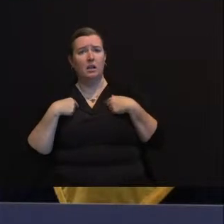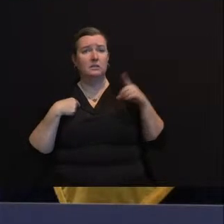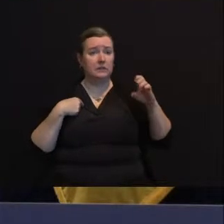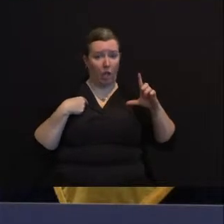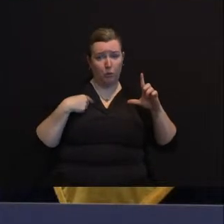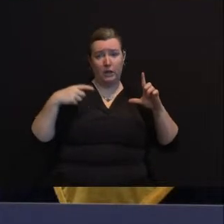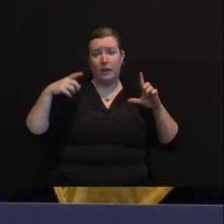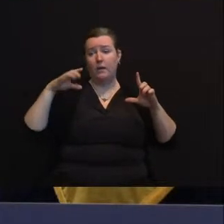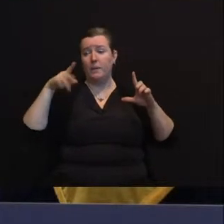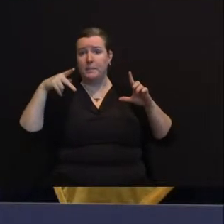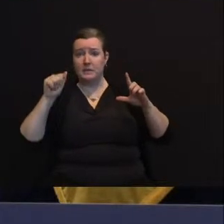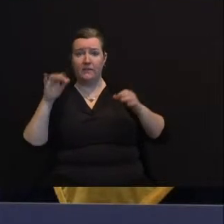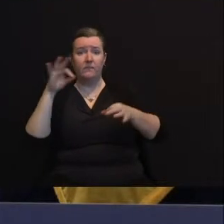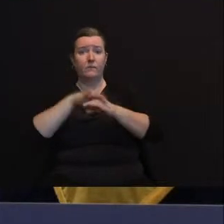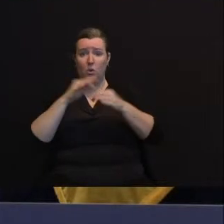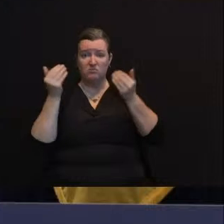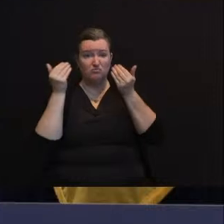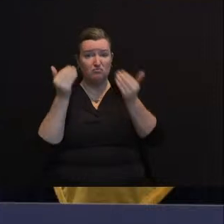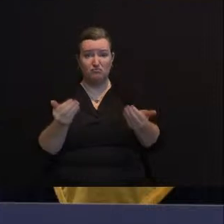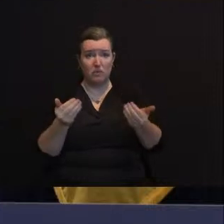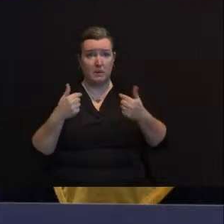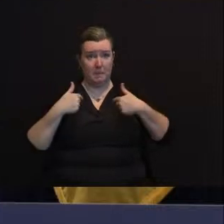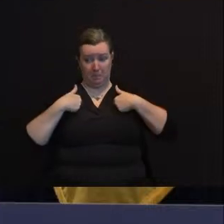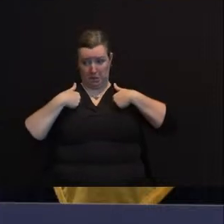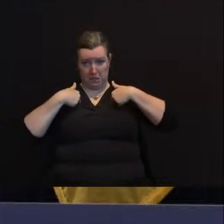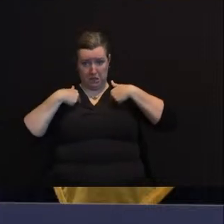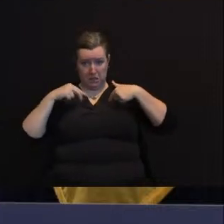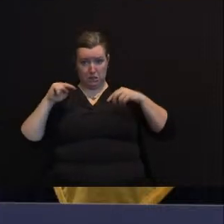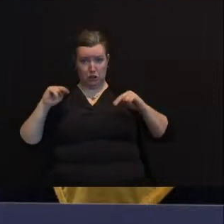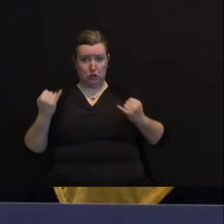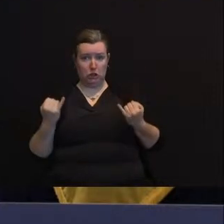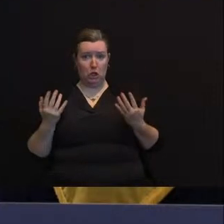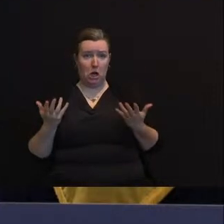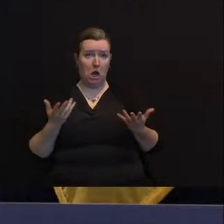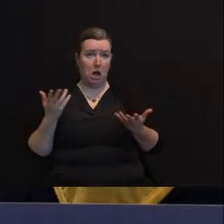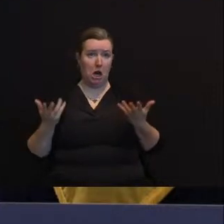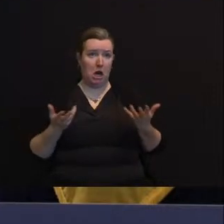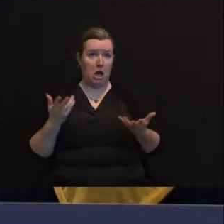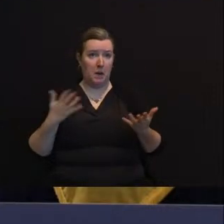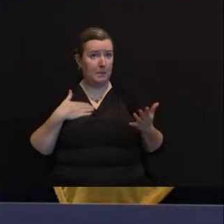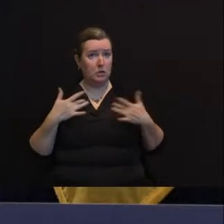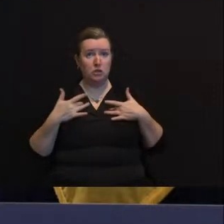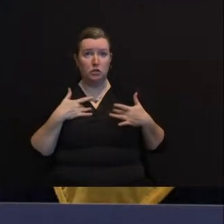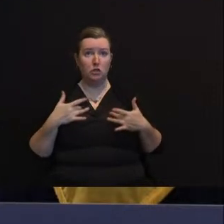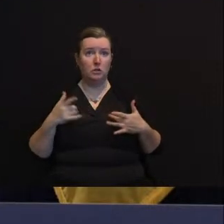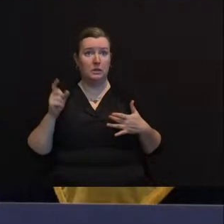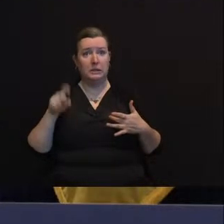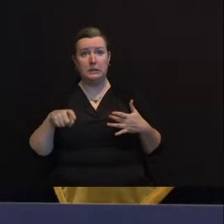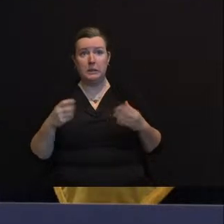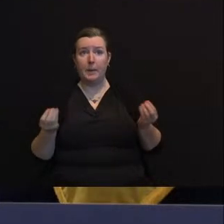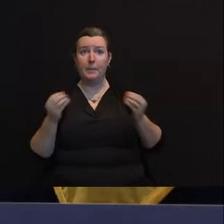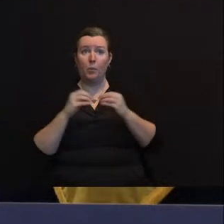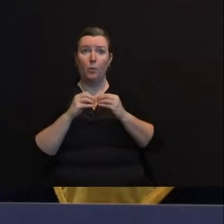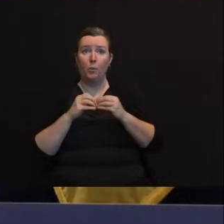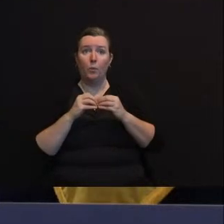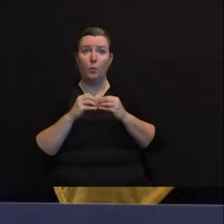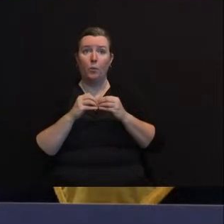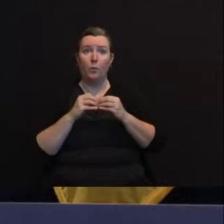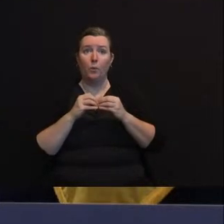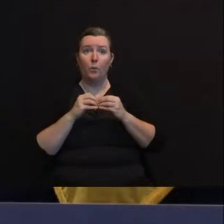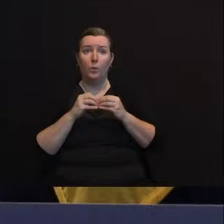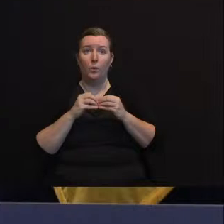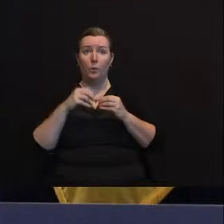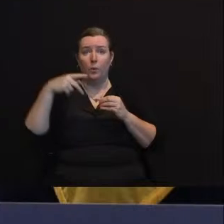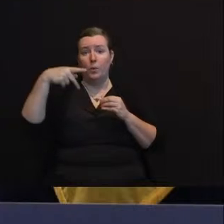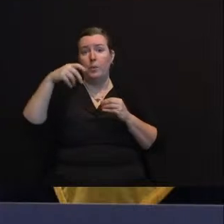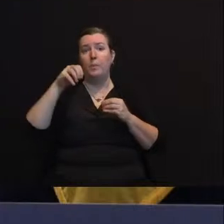affirmatively. My big focus is we need more port capacity, especially in South Jersey, and especially